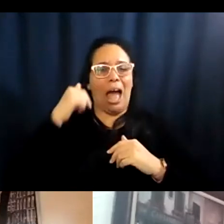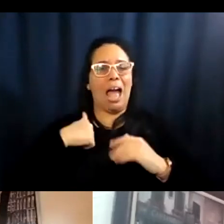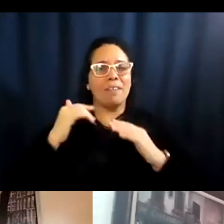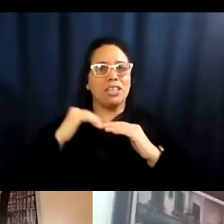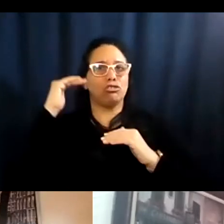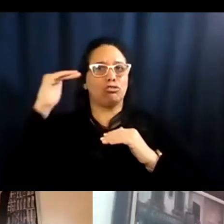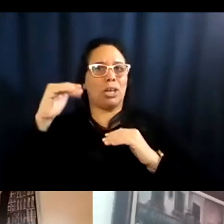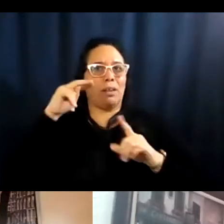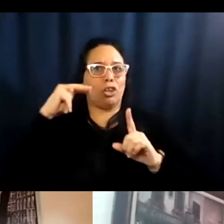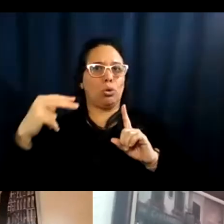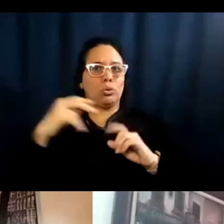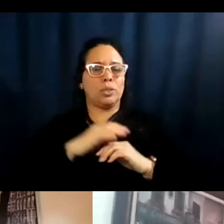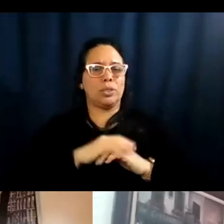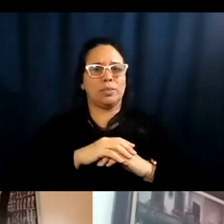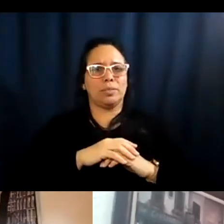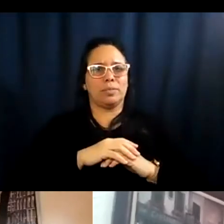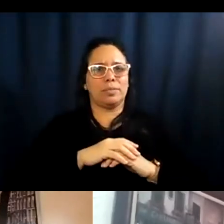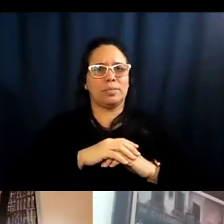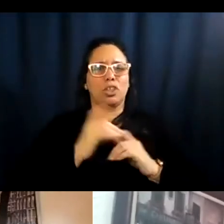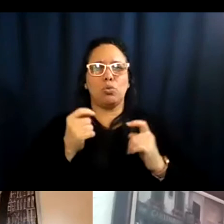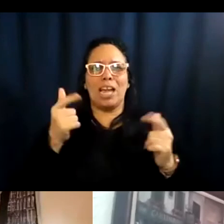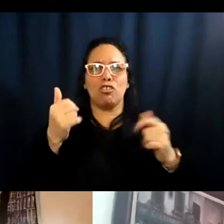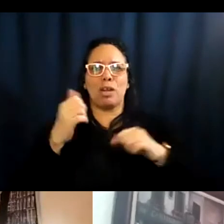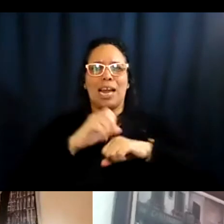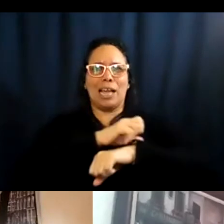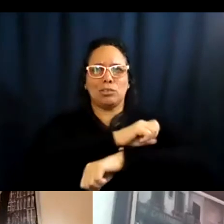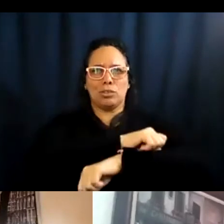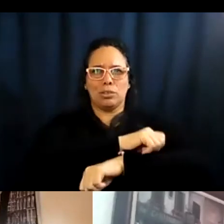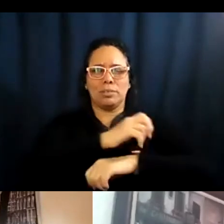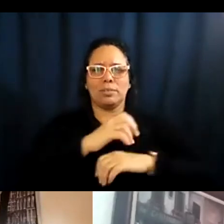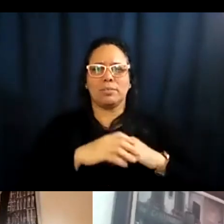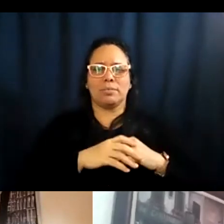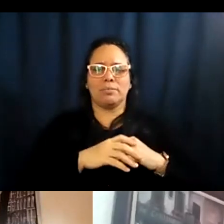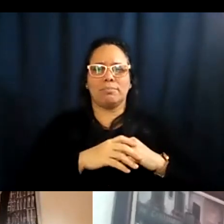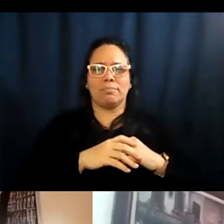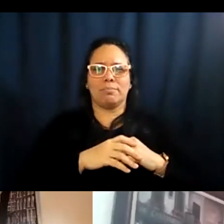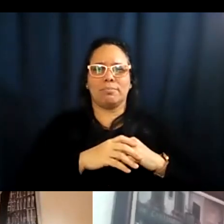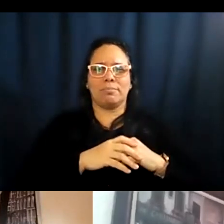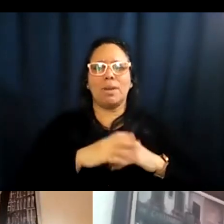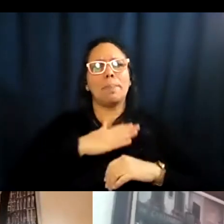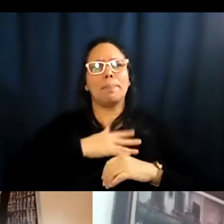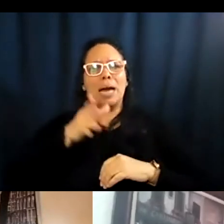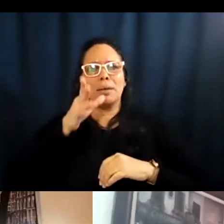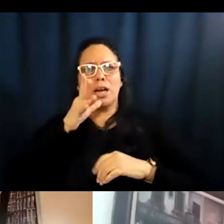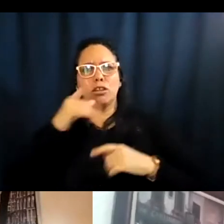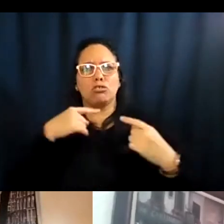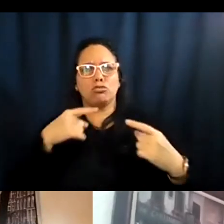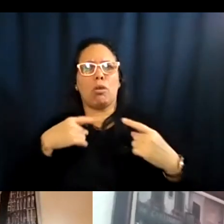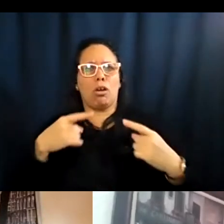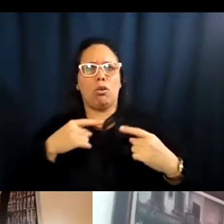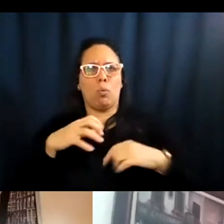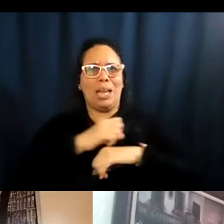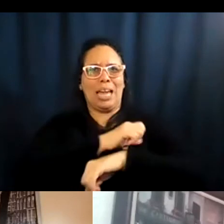you know, it's just like the whole thing when you're getting rid of cancer, they gave you medicine that My mother struggled with cancer for about 19 years, never gave her this